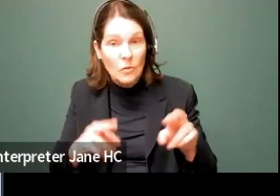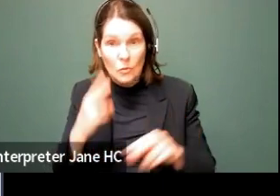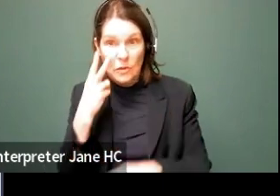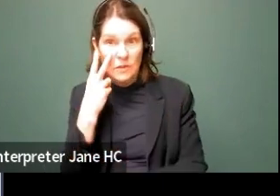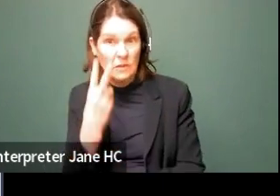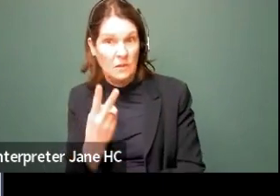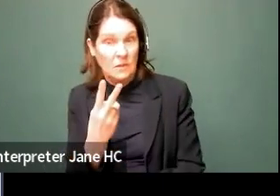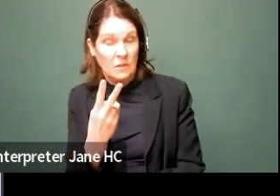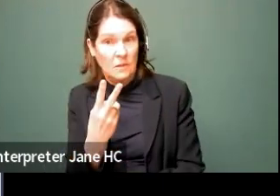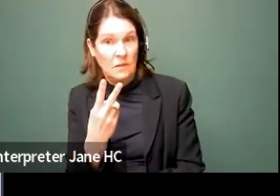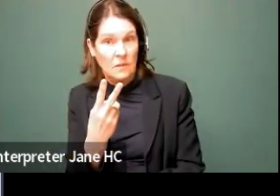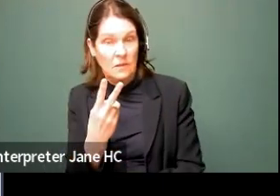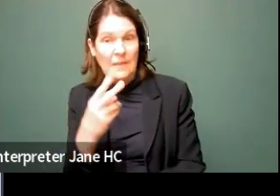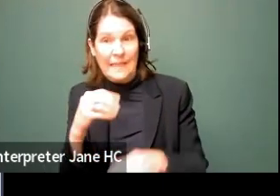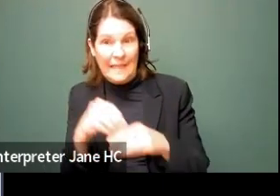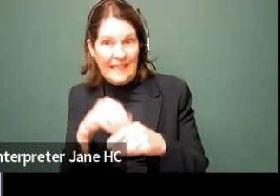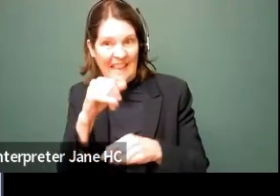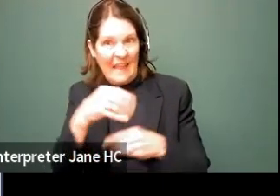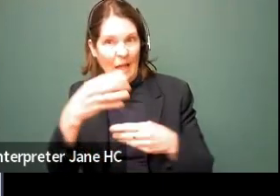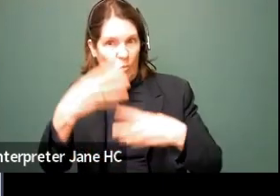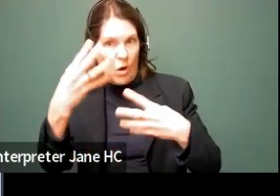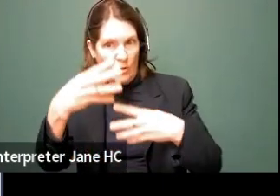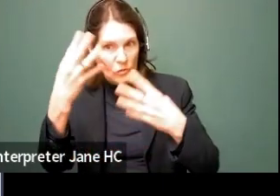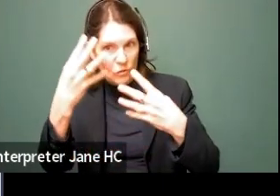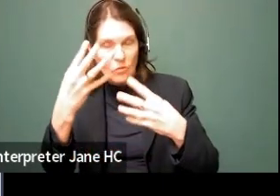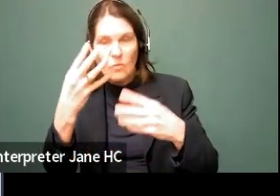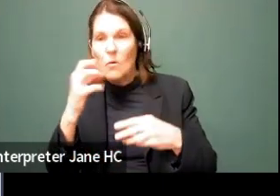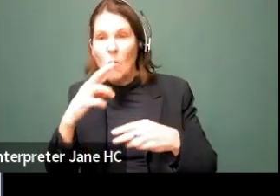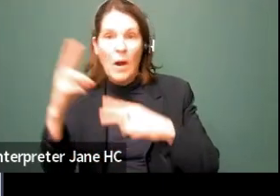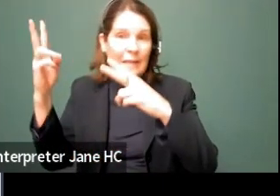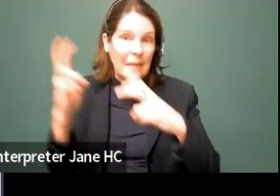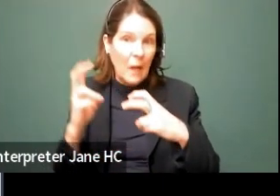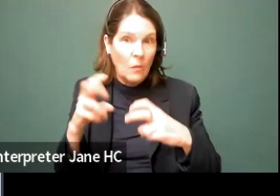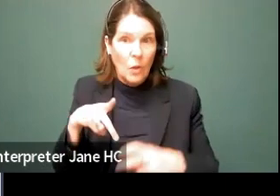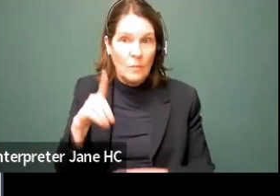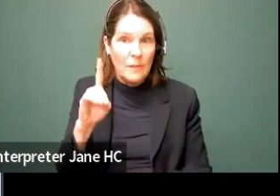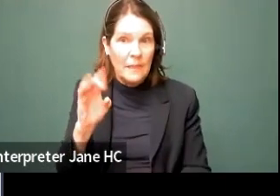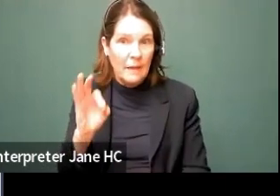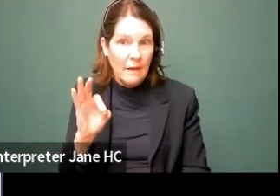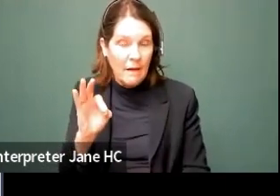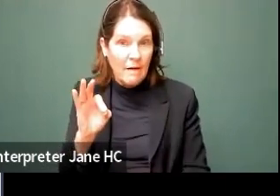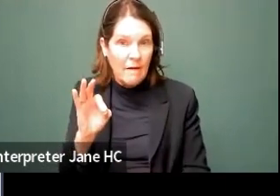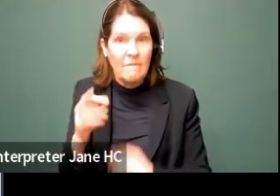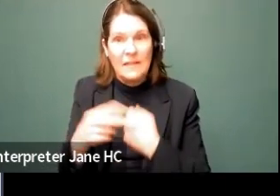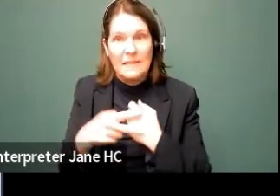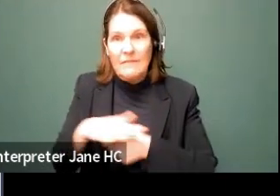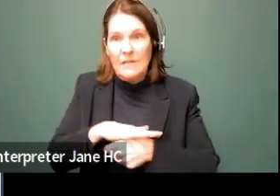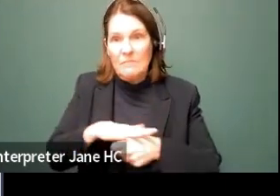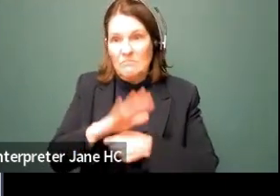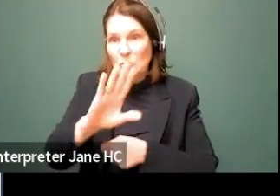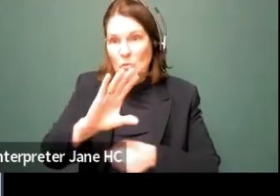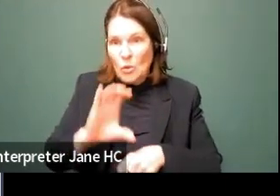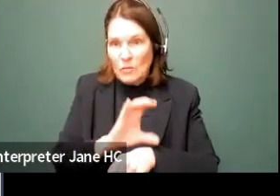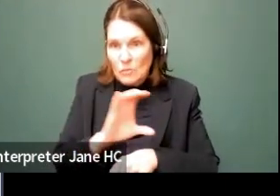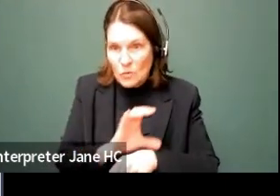those within the browser, or you can download a PDF and save it locally.